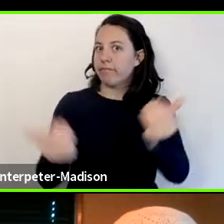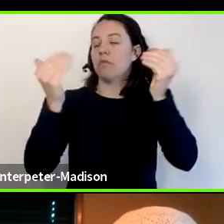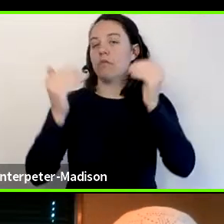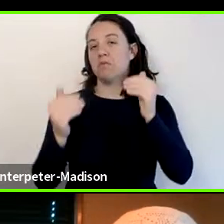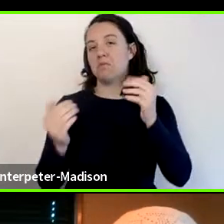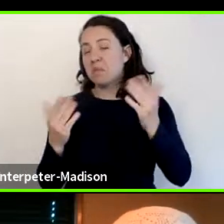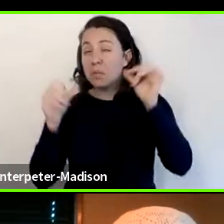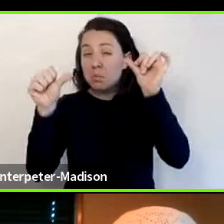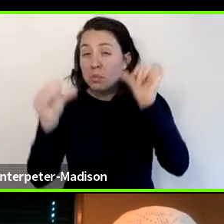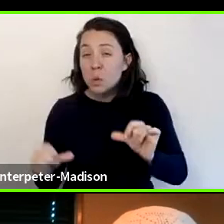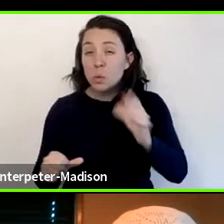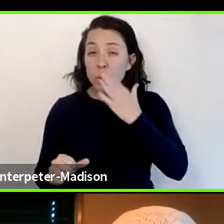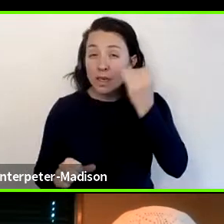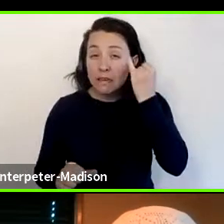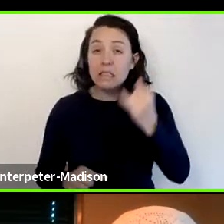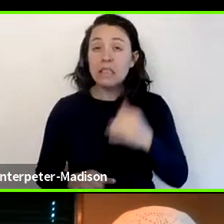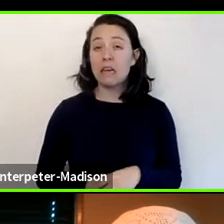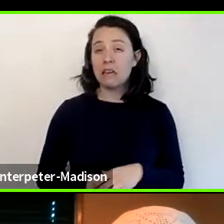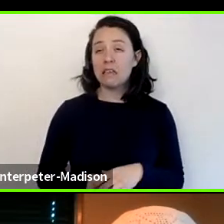Uh,